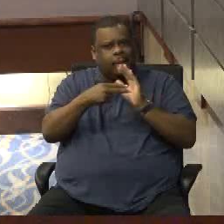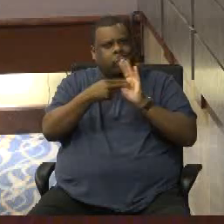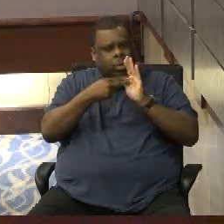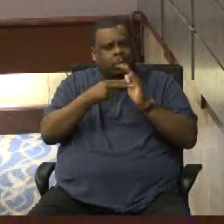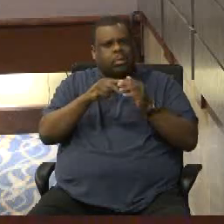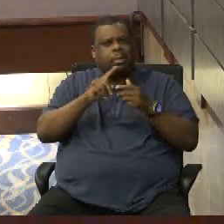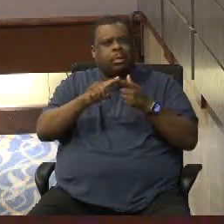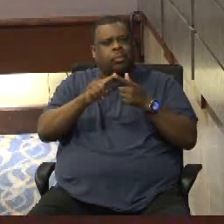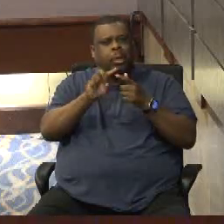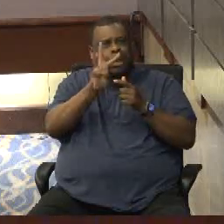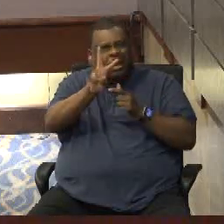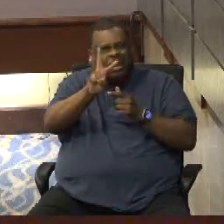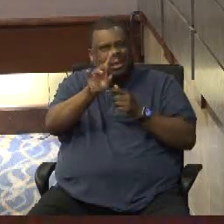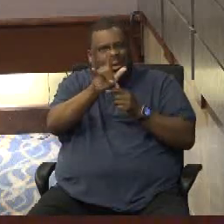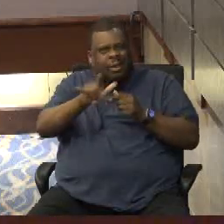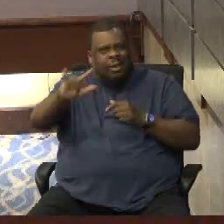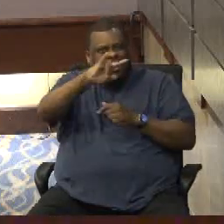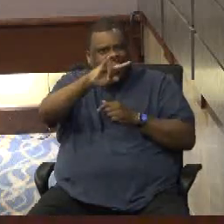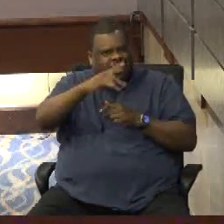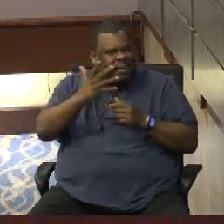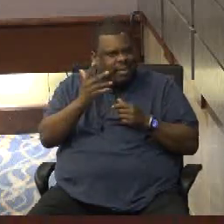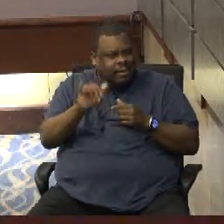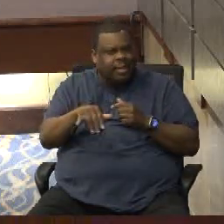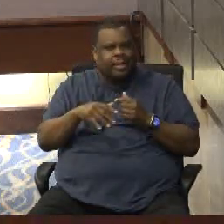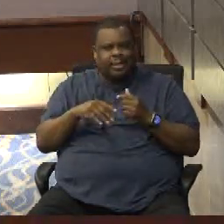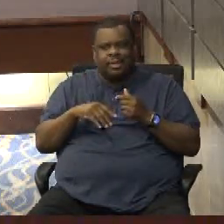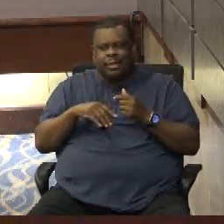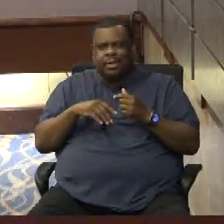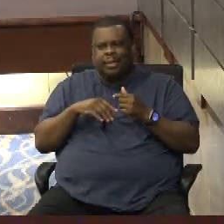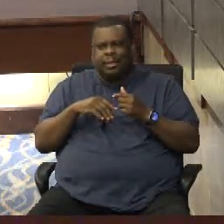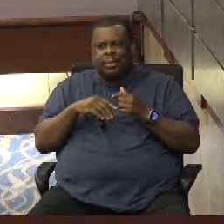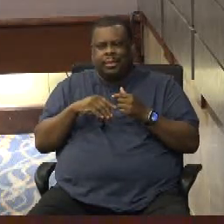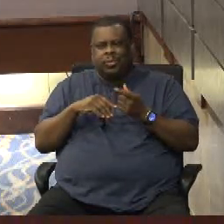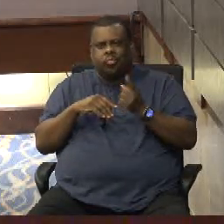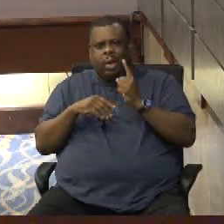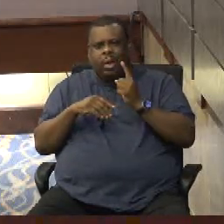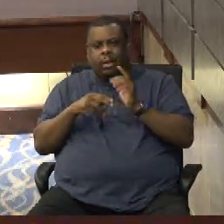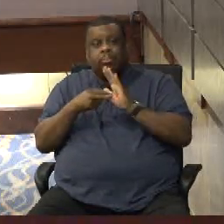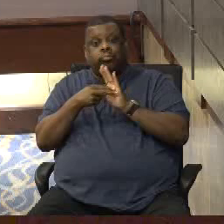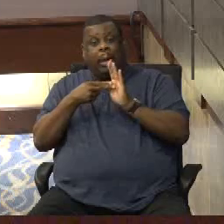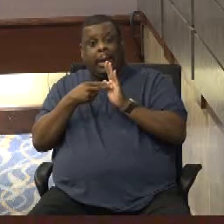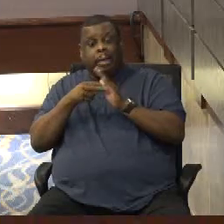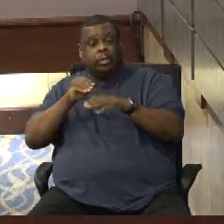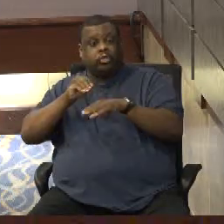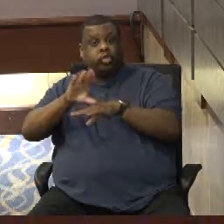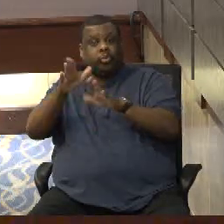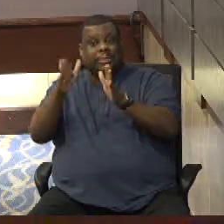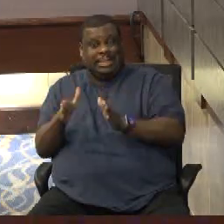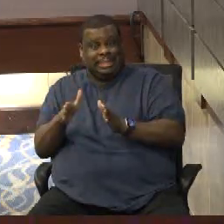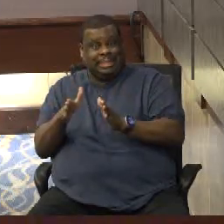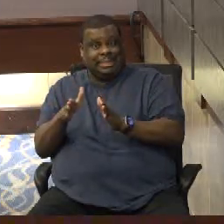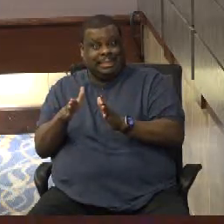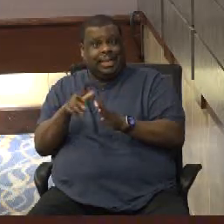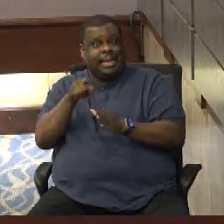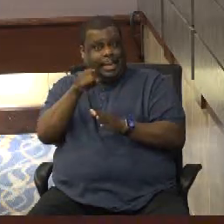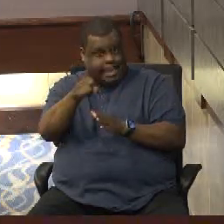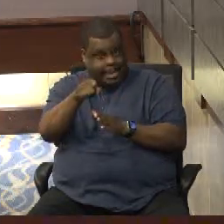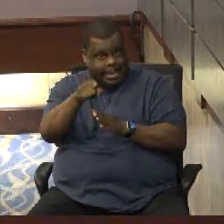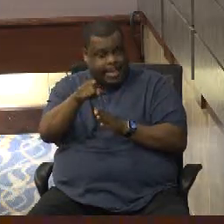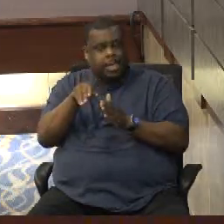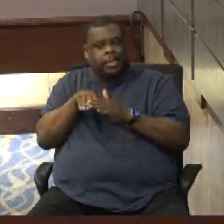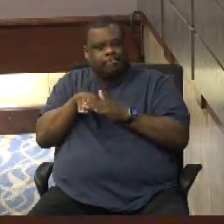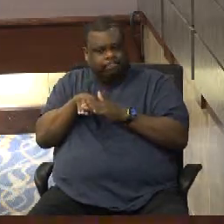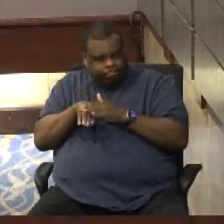W, over a decade ago, and there was a brand consultant that came in and was talking